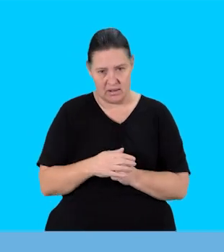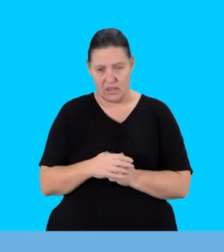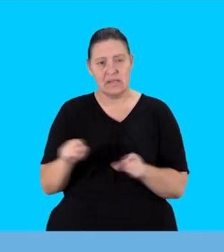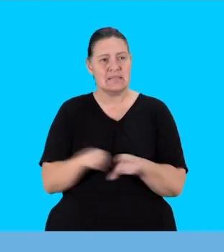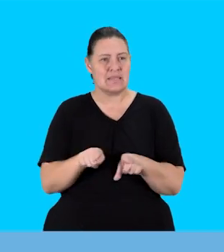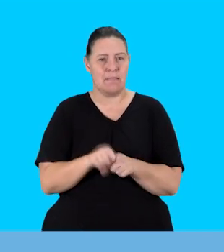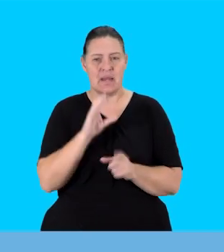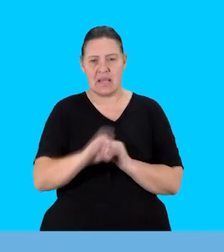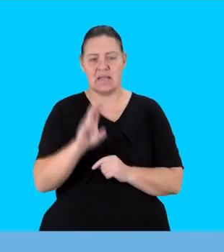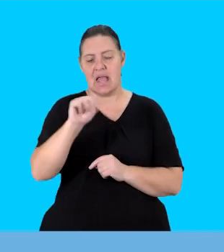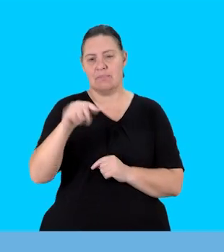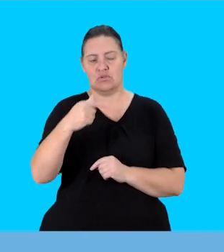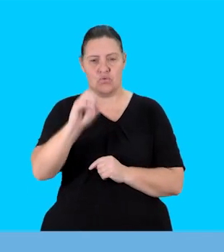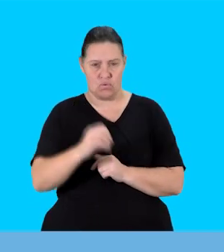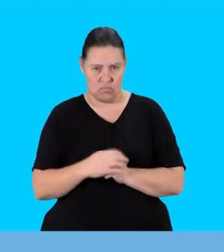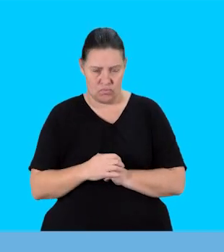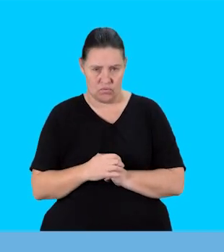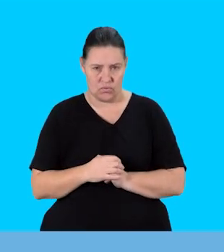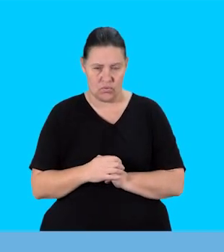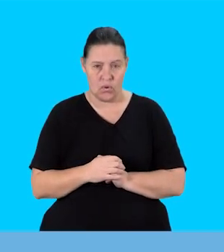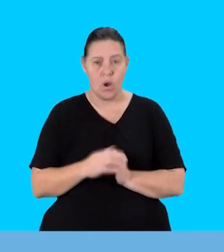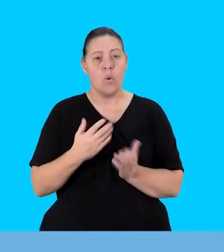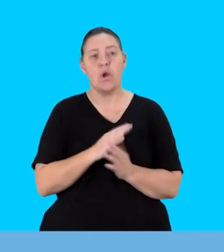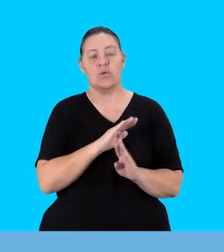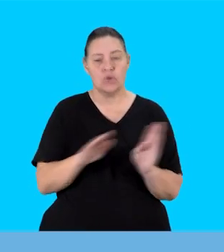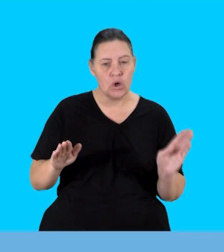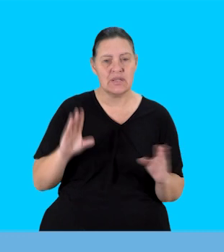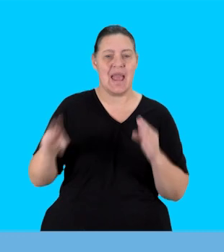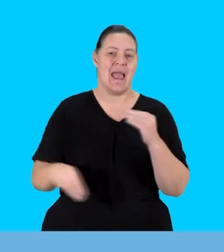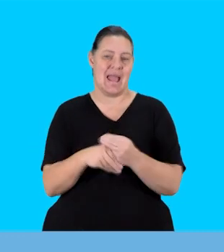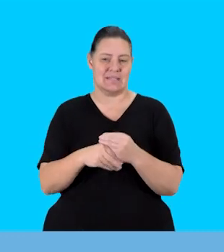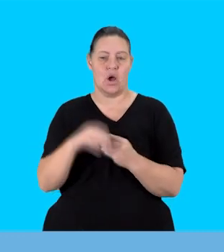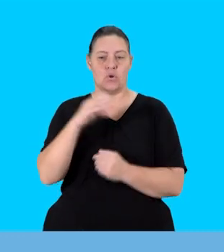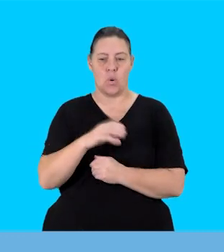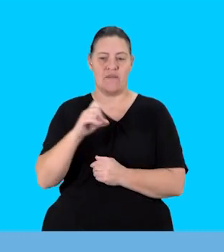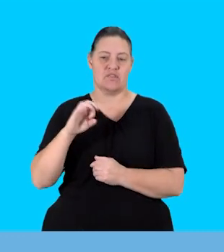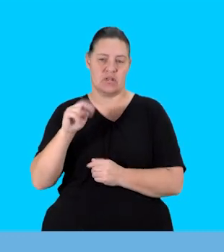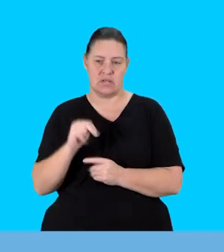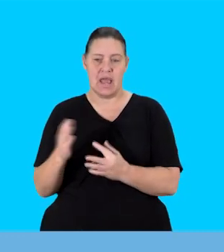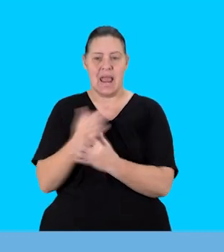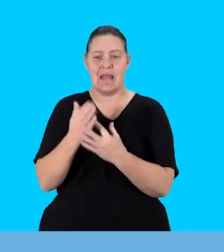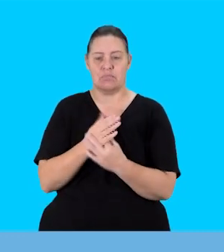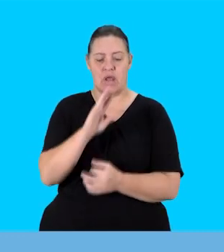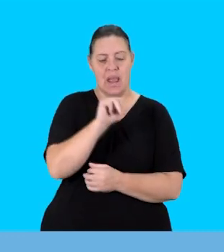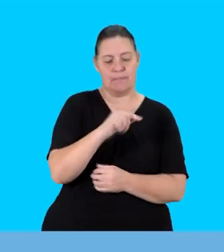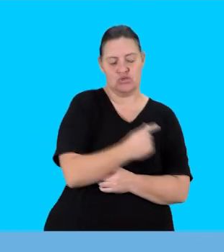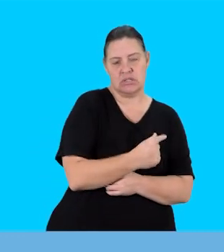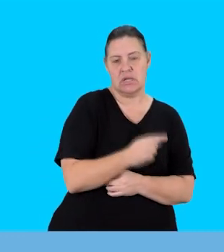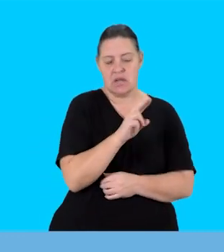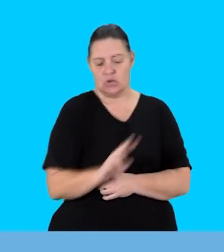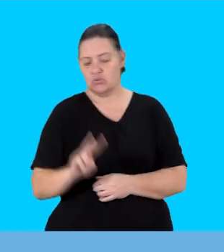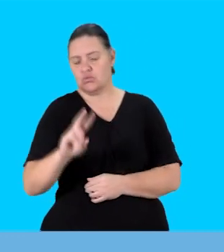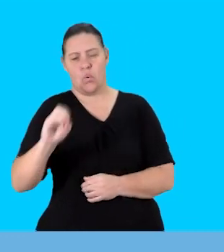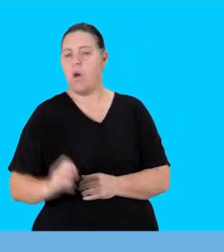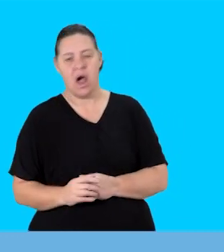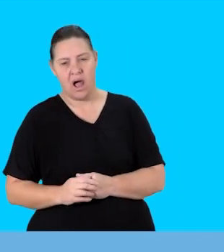formula. Like in the case of MgO, we are not going to add the coefficient in between Mg and then